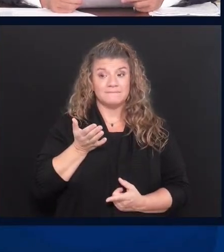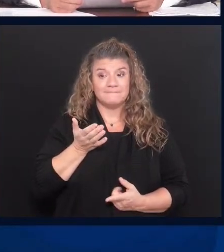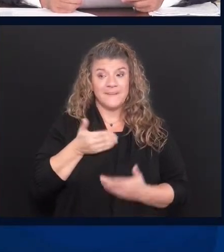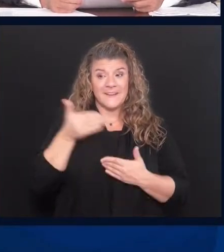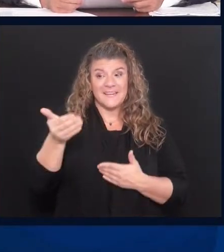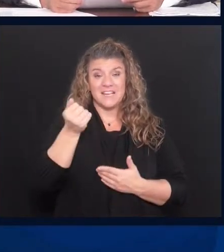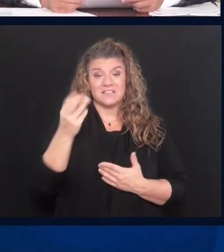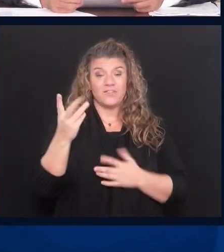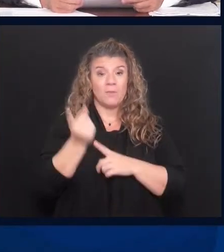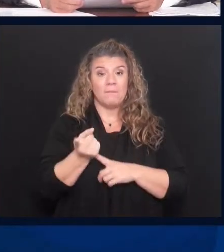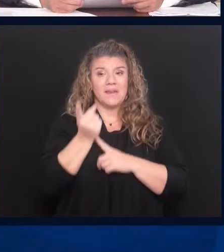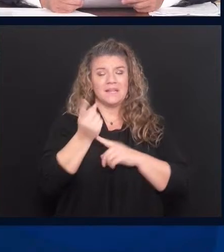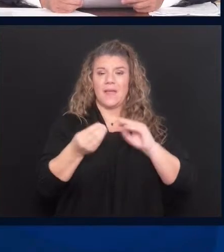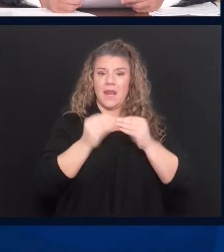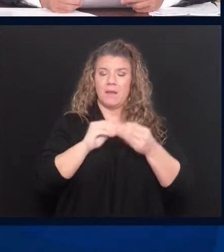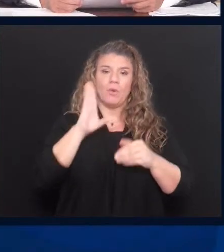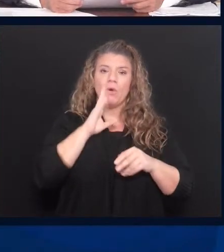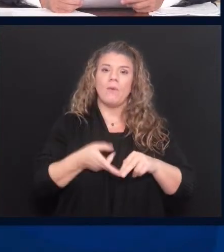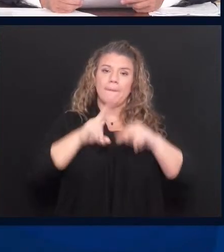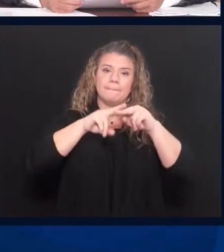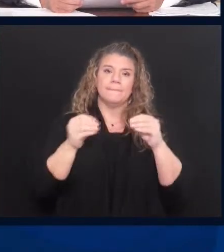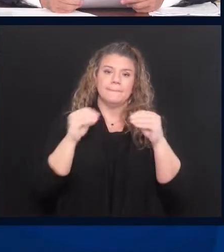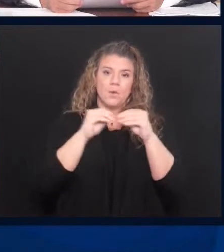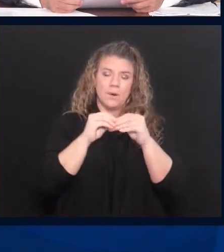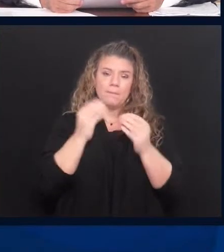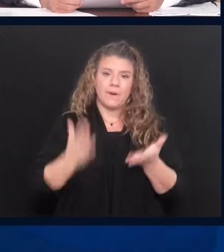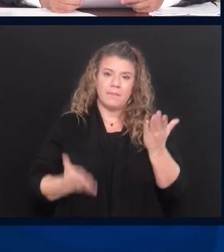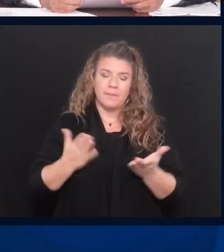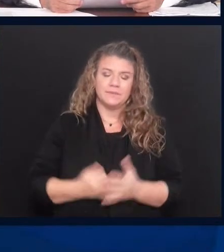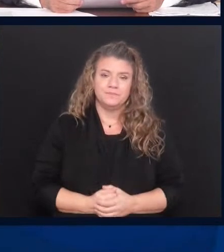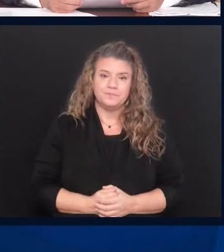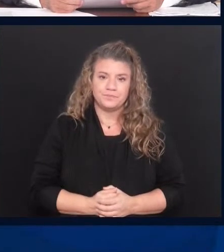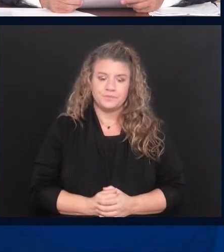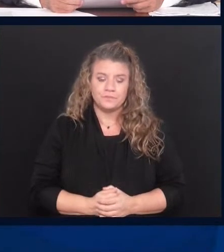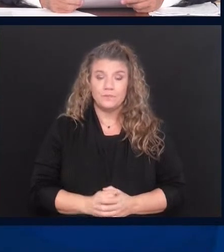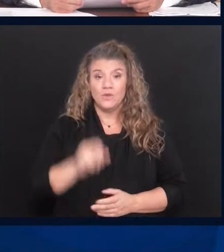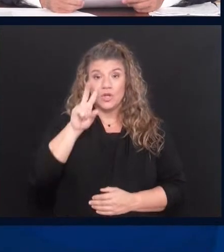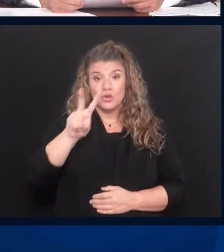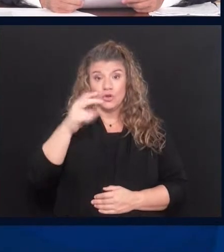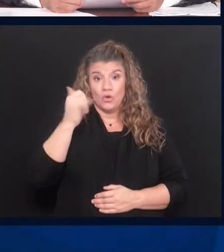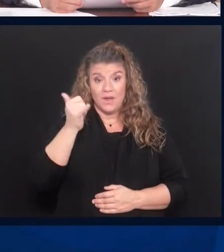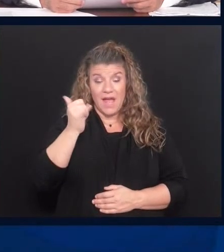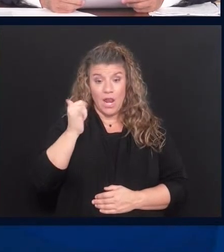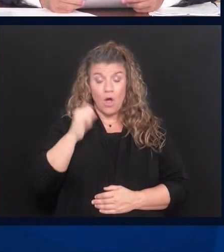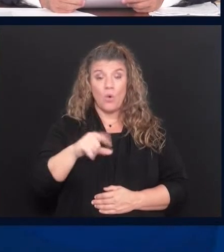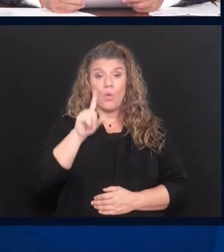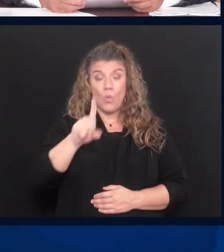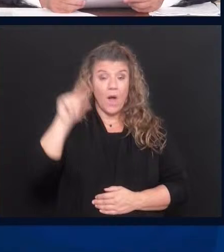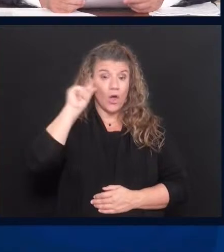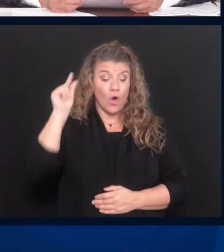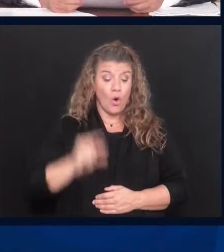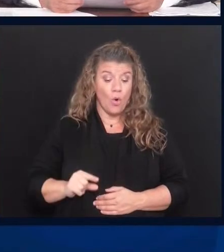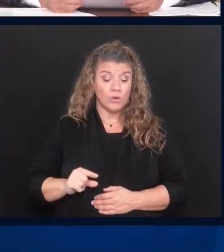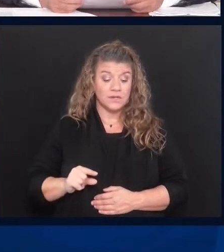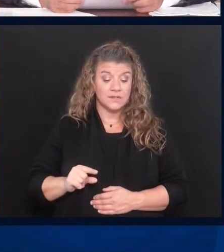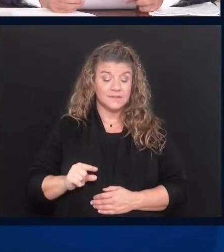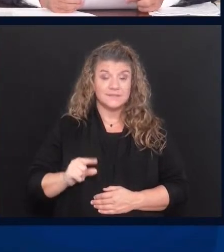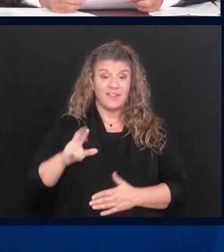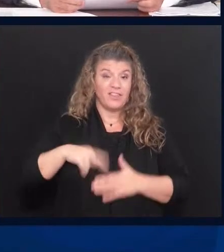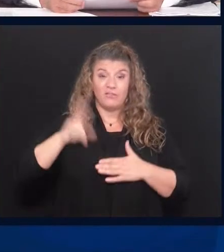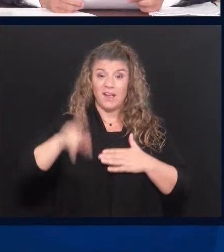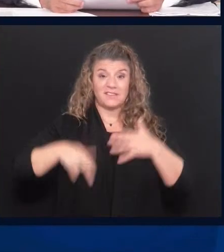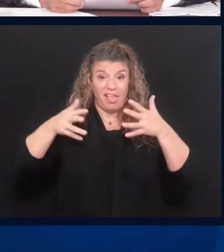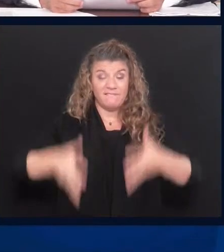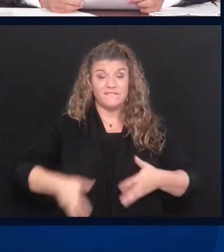next few minutes, that number will be higher. We have 2 yellow counties and 1 gold county, and everything else is orange and red.